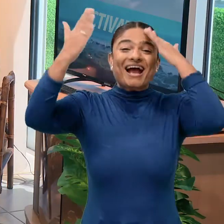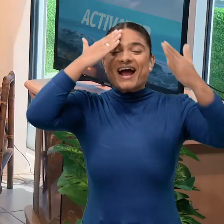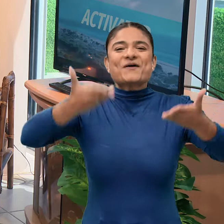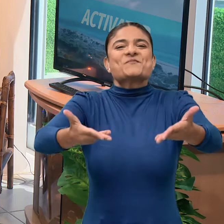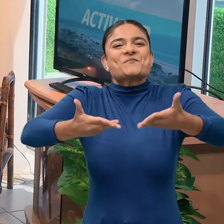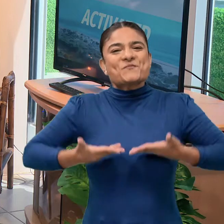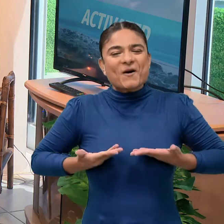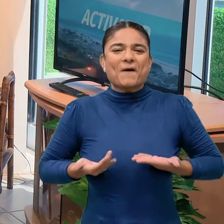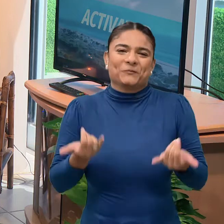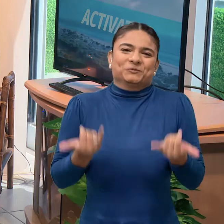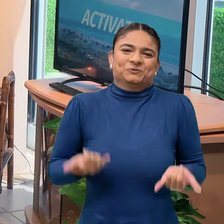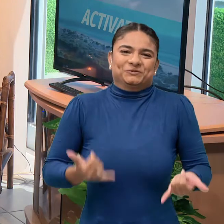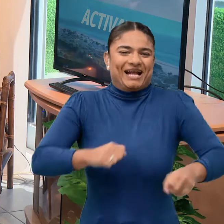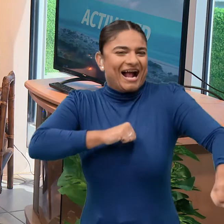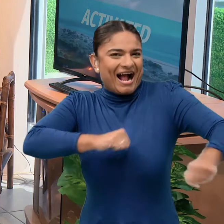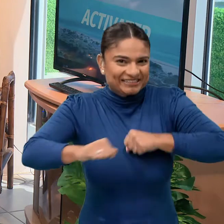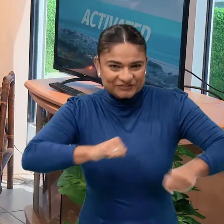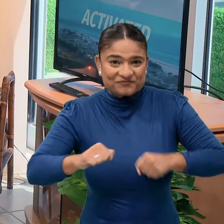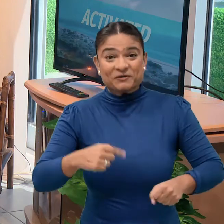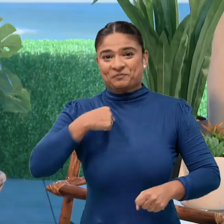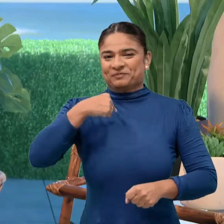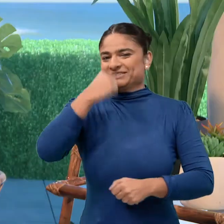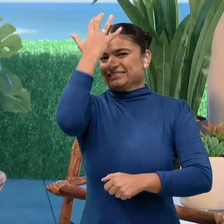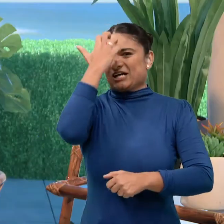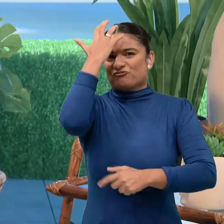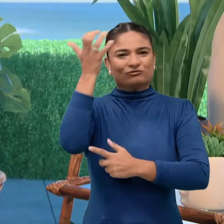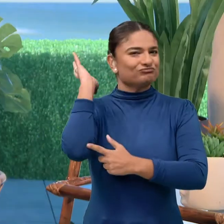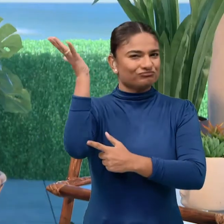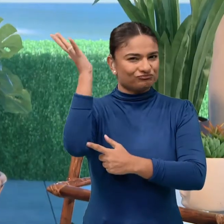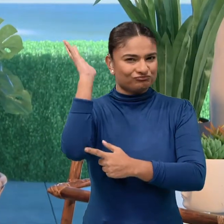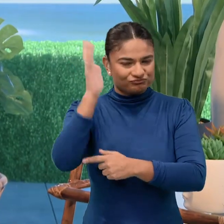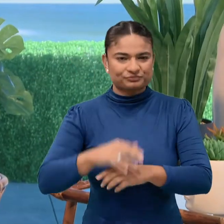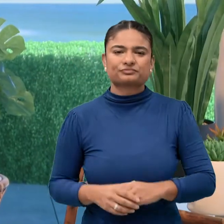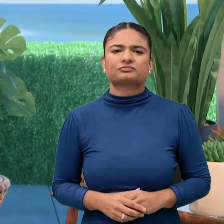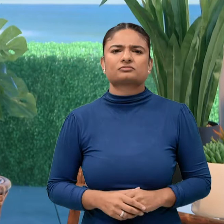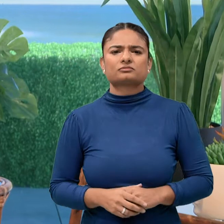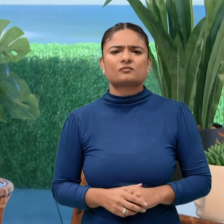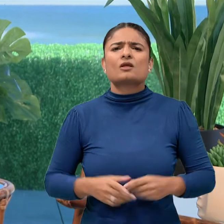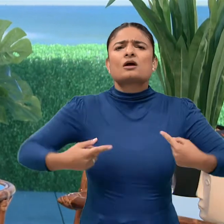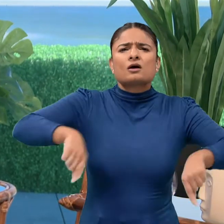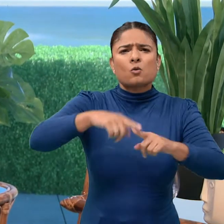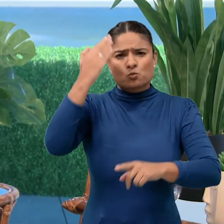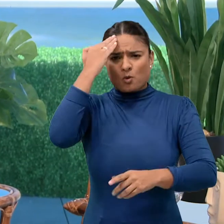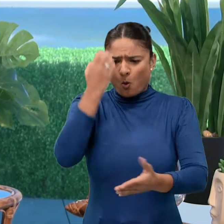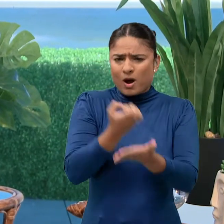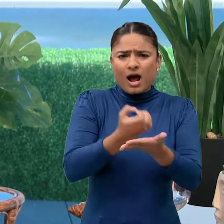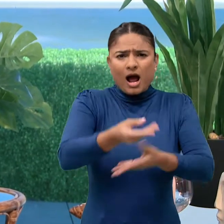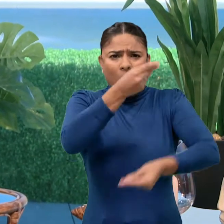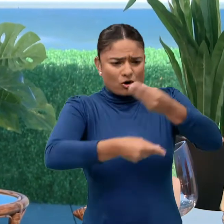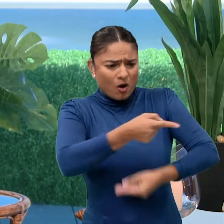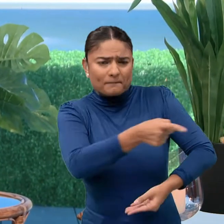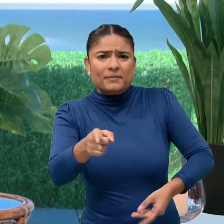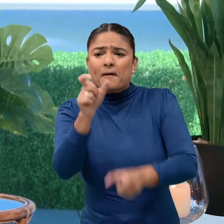Hello and welcome to Activated with me, your host, Taryn Tomlinson. Economic and social participation of persons with